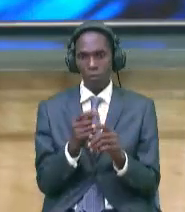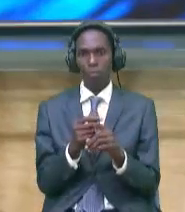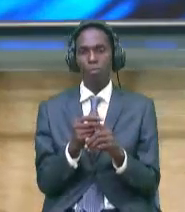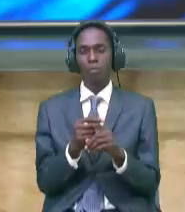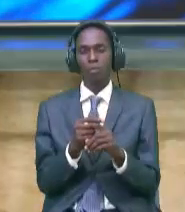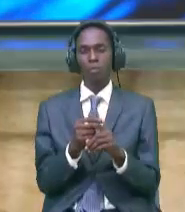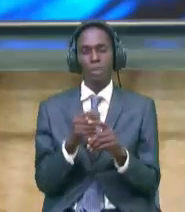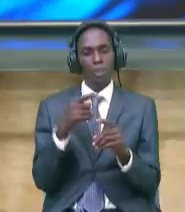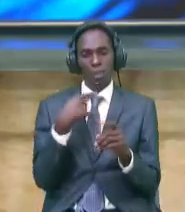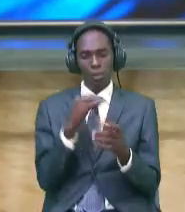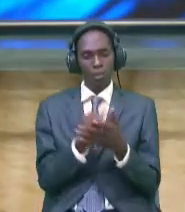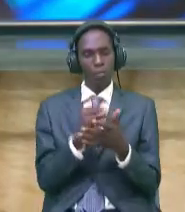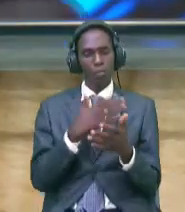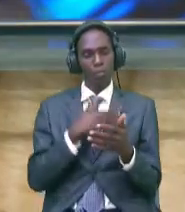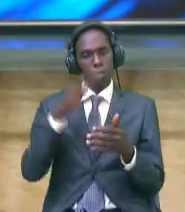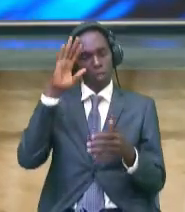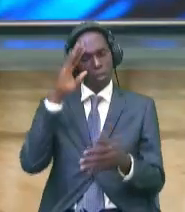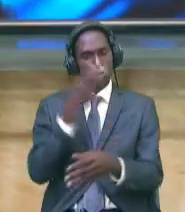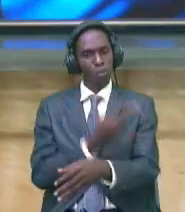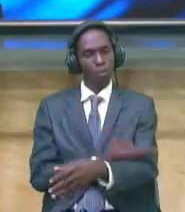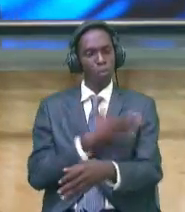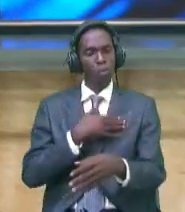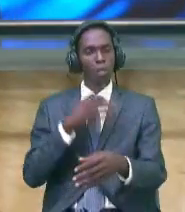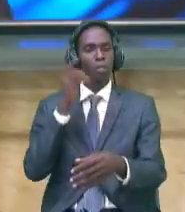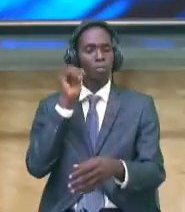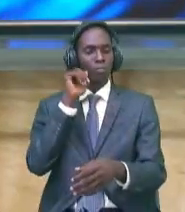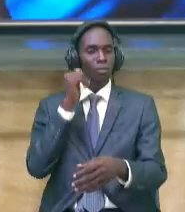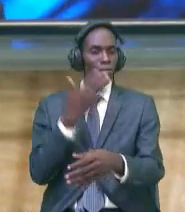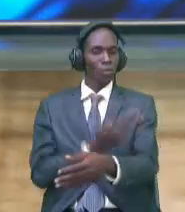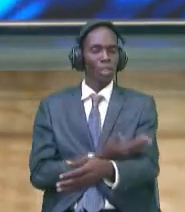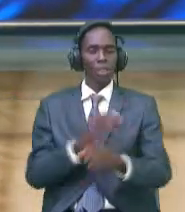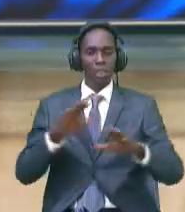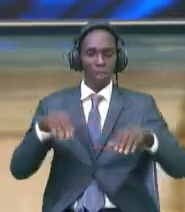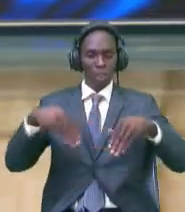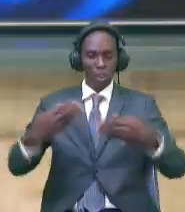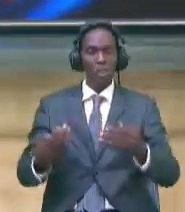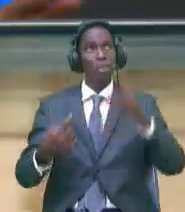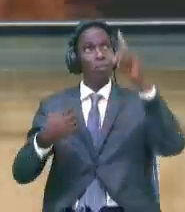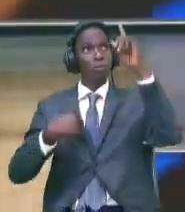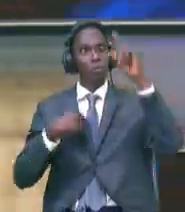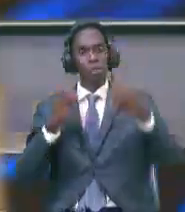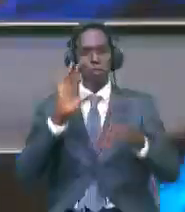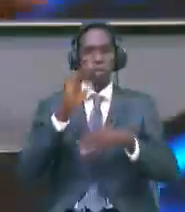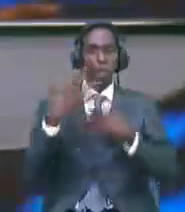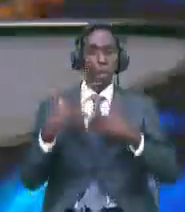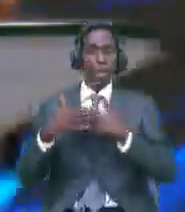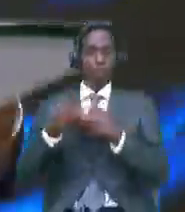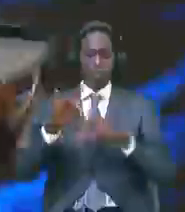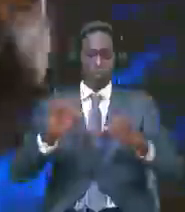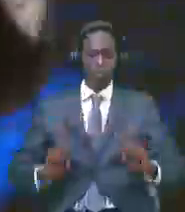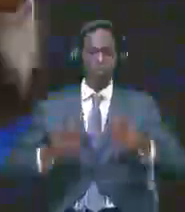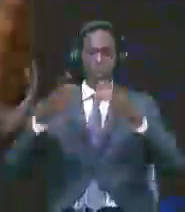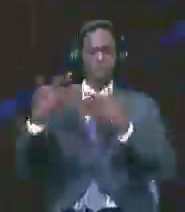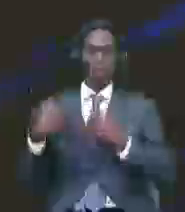my son, my daughter, give me your heart. It is after you have given your heart to the Lord and you are